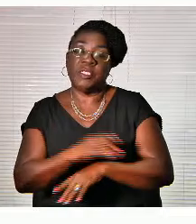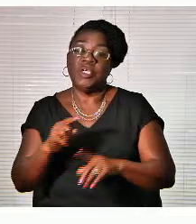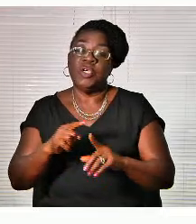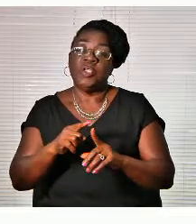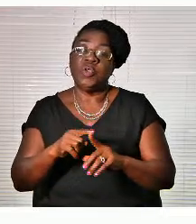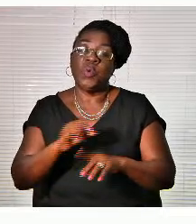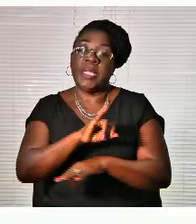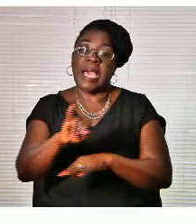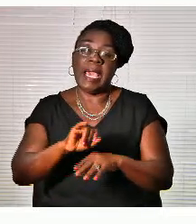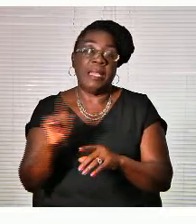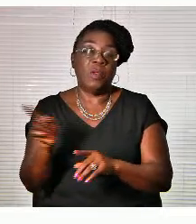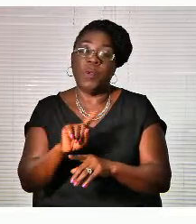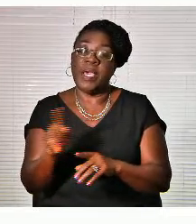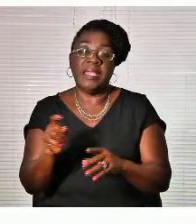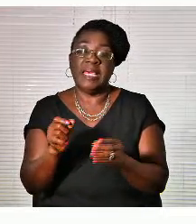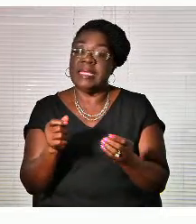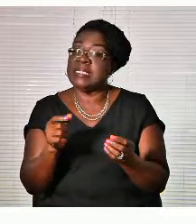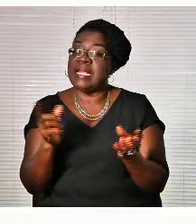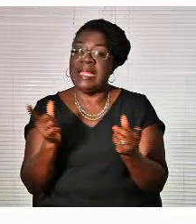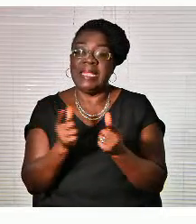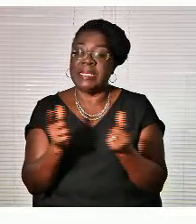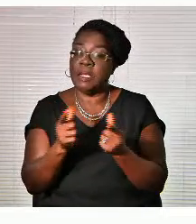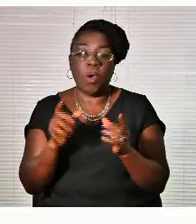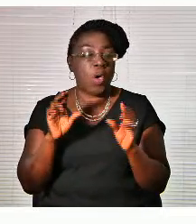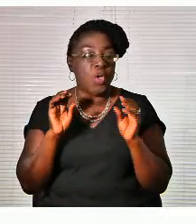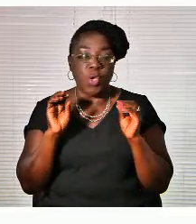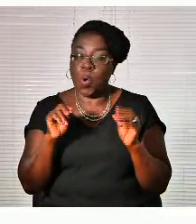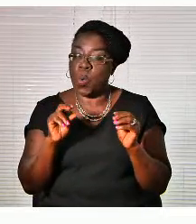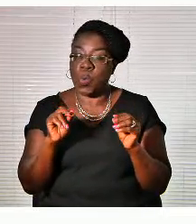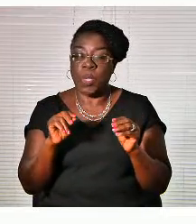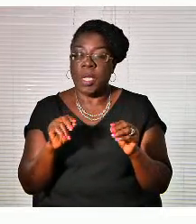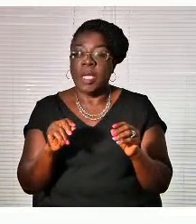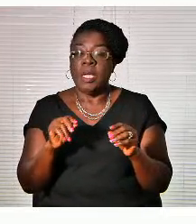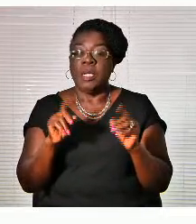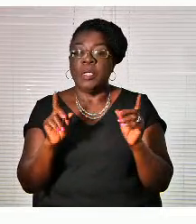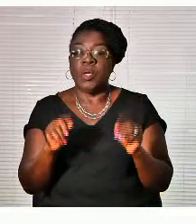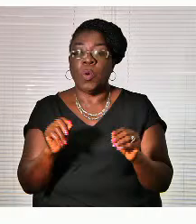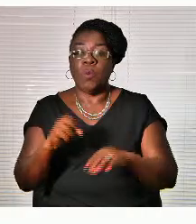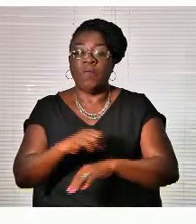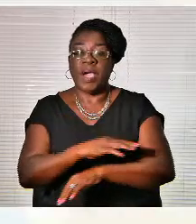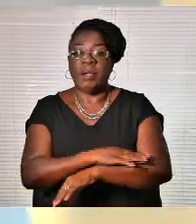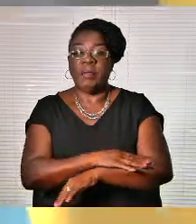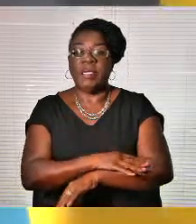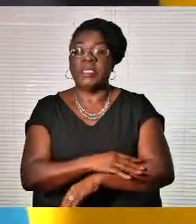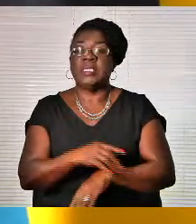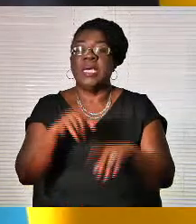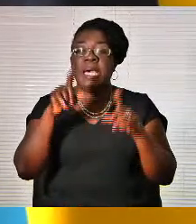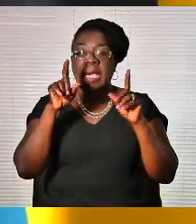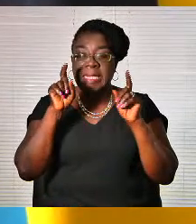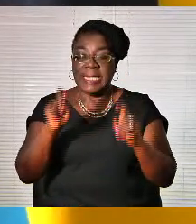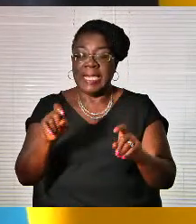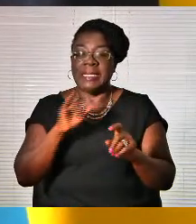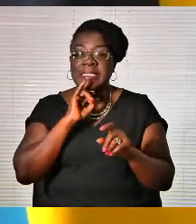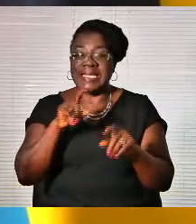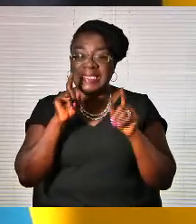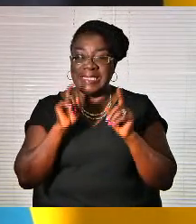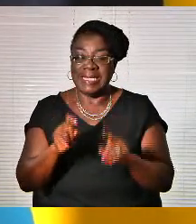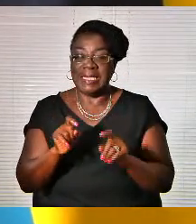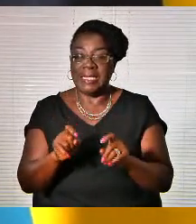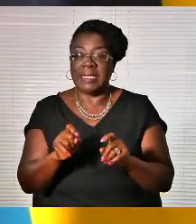negative COVID-19 test is needed. And immediately, quarantine for 14